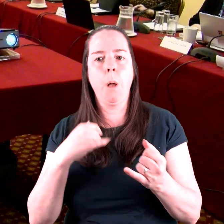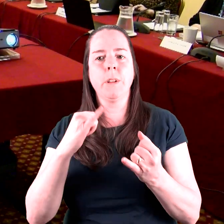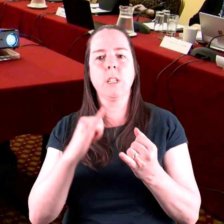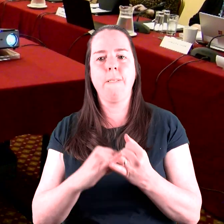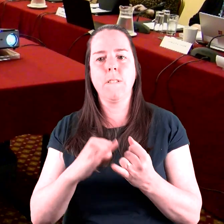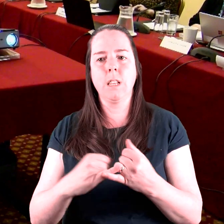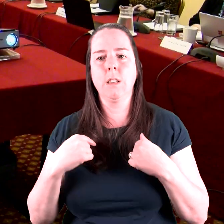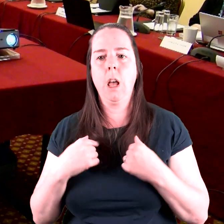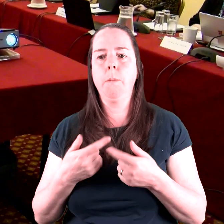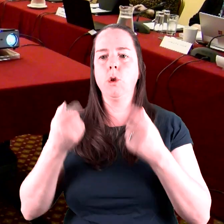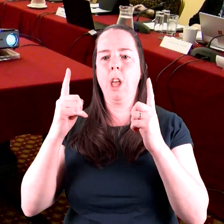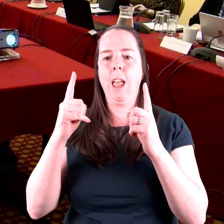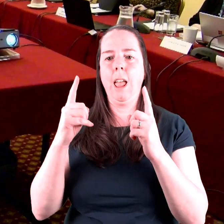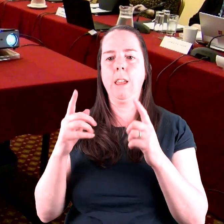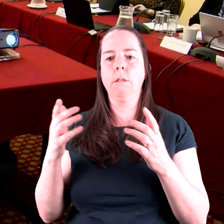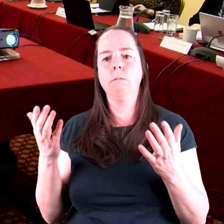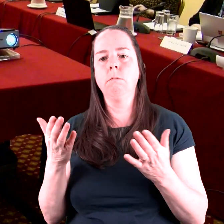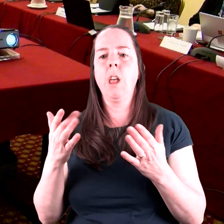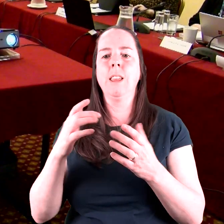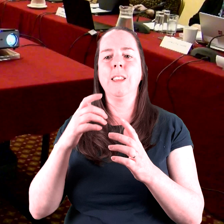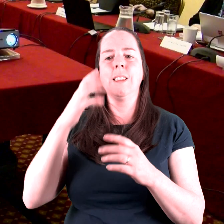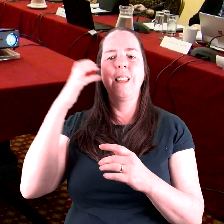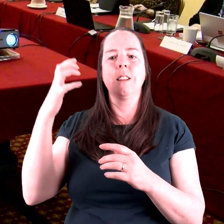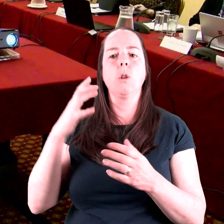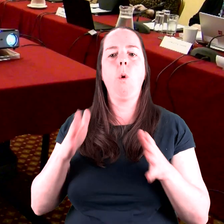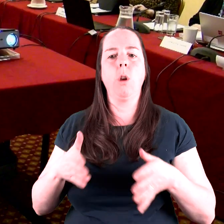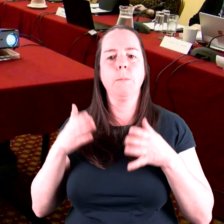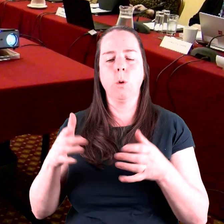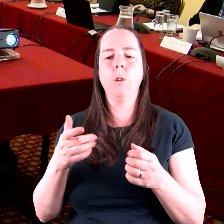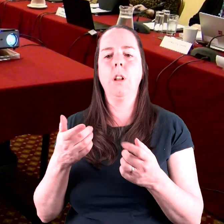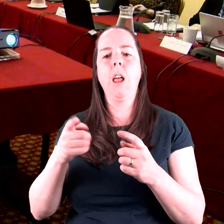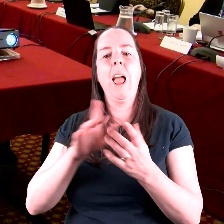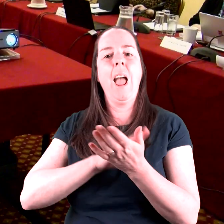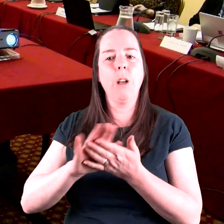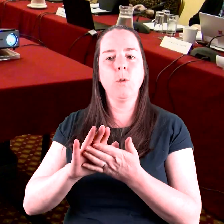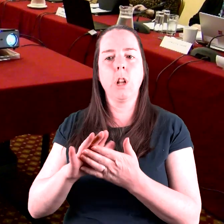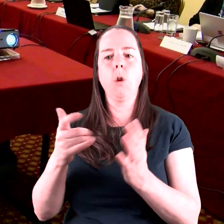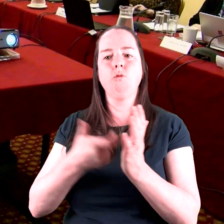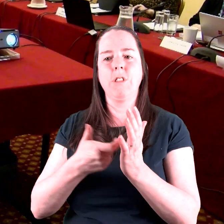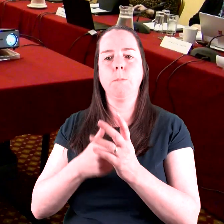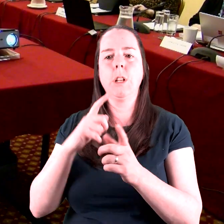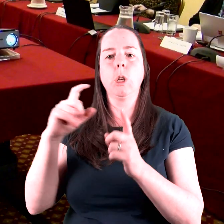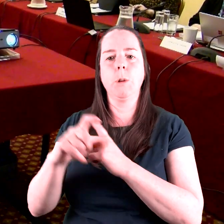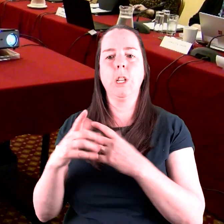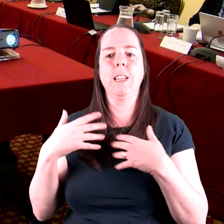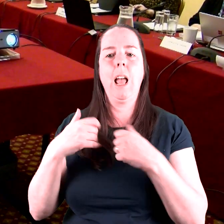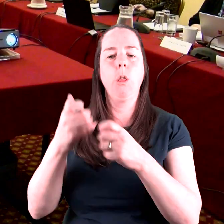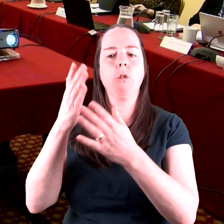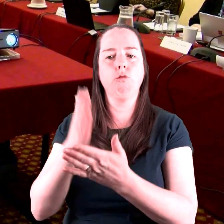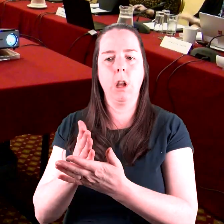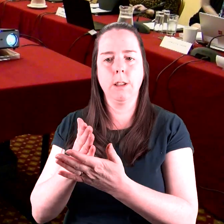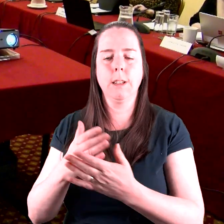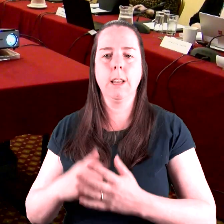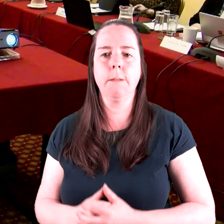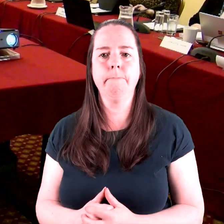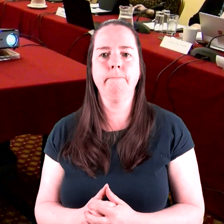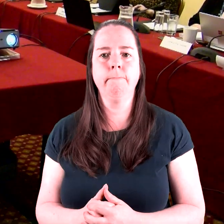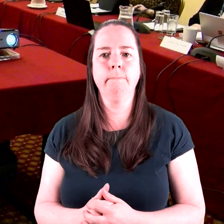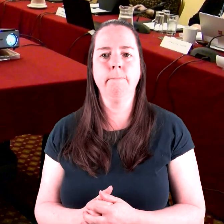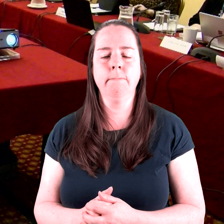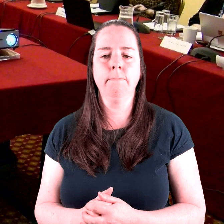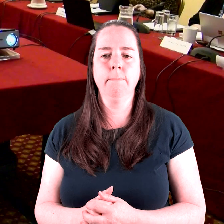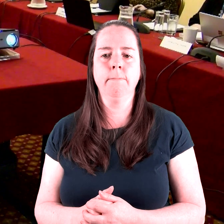Hi folks, I'm Sukhvinder. I'm Chair in Common at Kingston Hospital and Hounslow and Richmond Community Health Trust. Thanks.